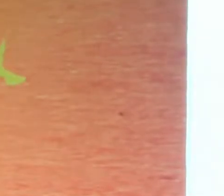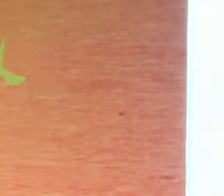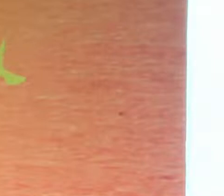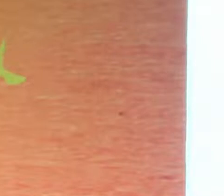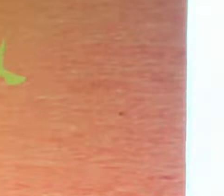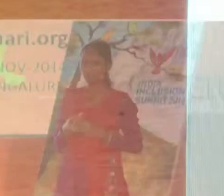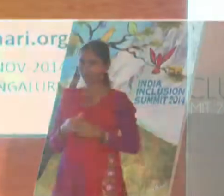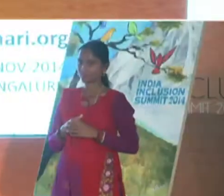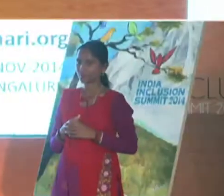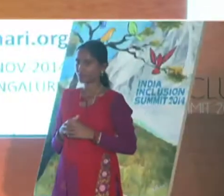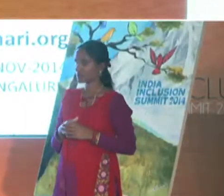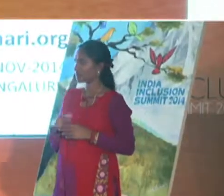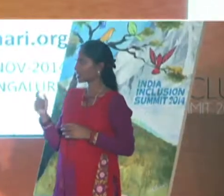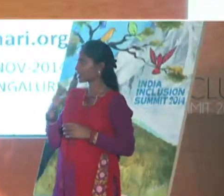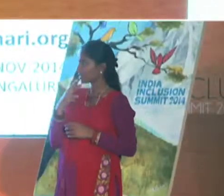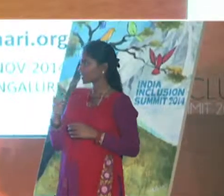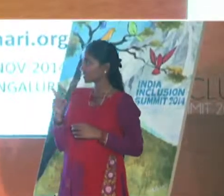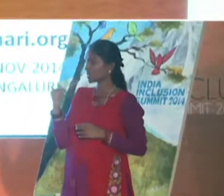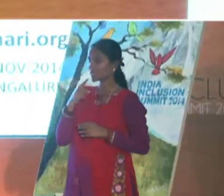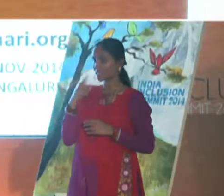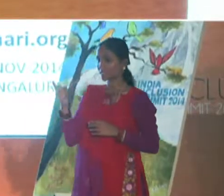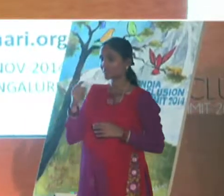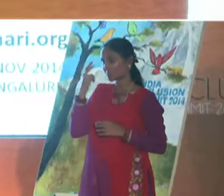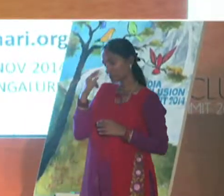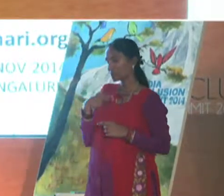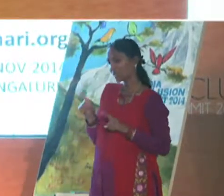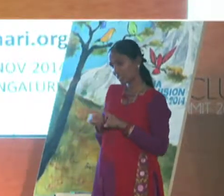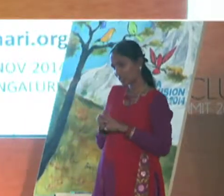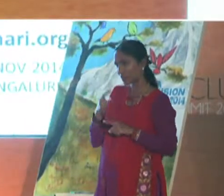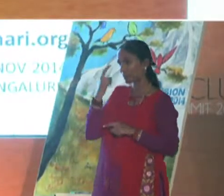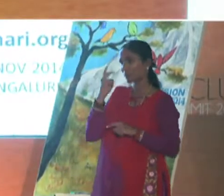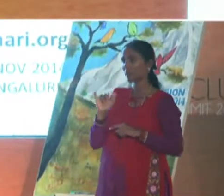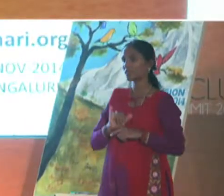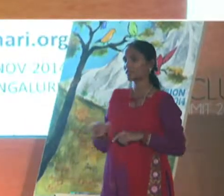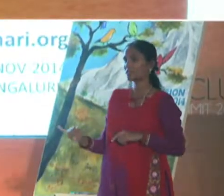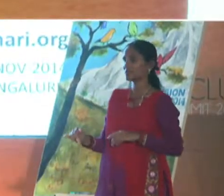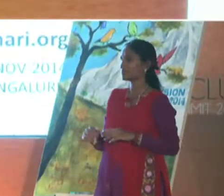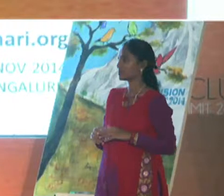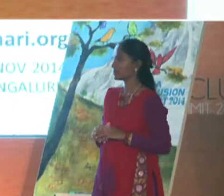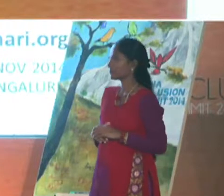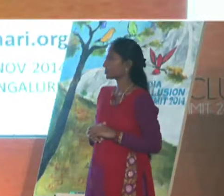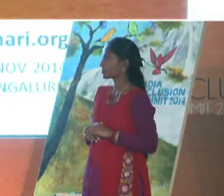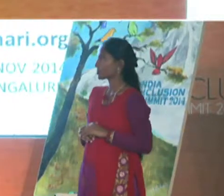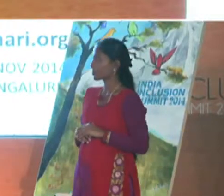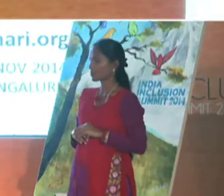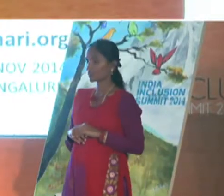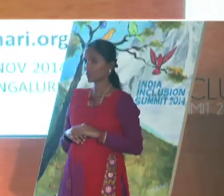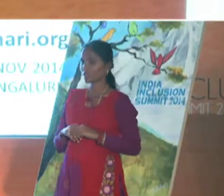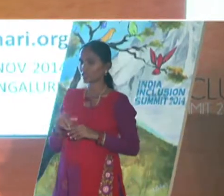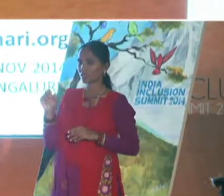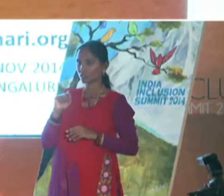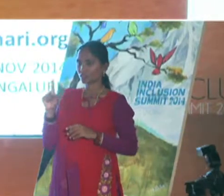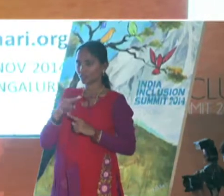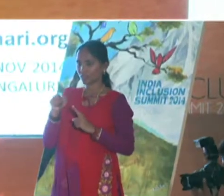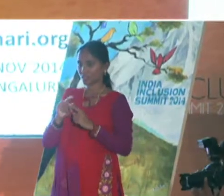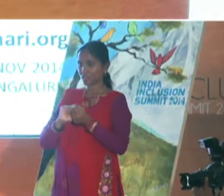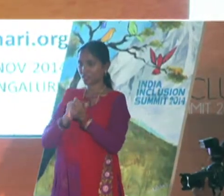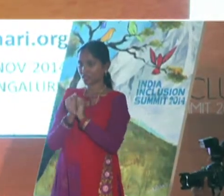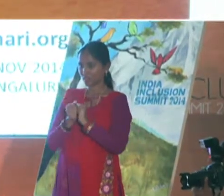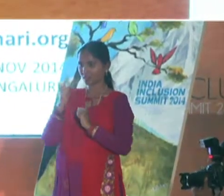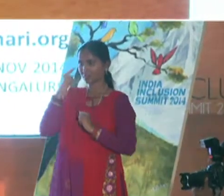well, if she's blind, then maybe I'm blind too. So she said to her parents, let's go and see the doctor. So they went to see the doctor, and the